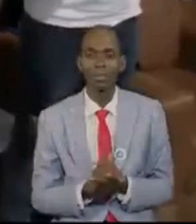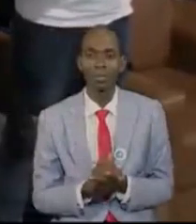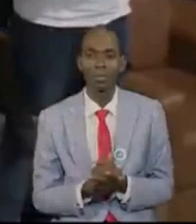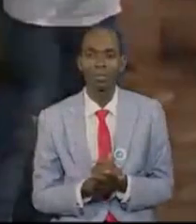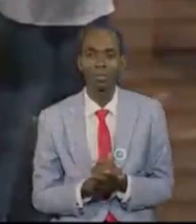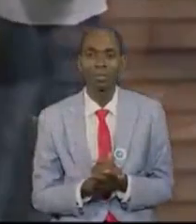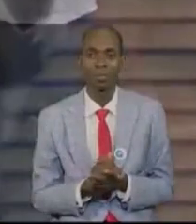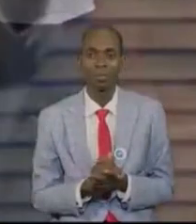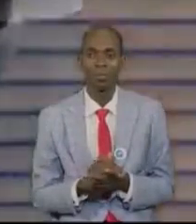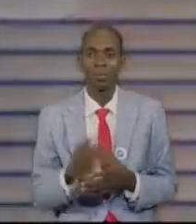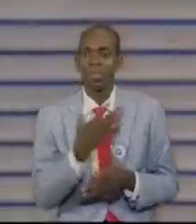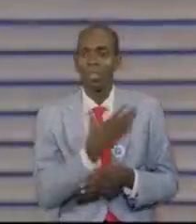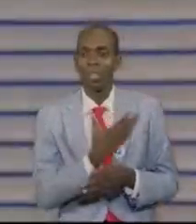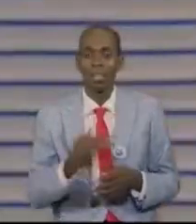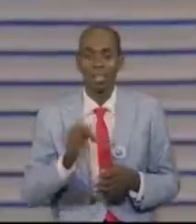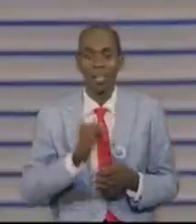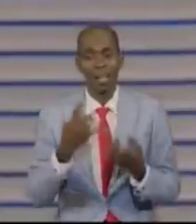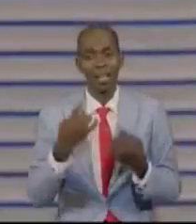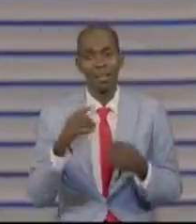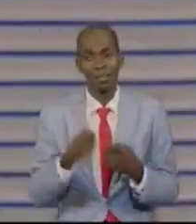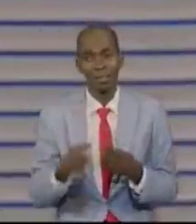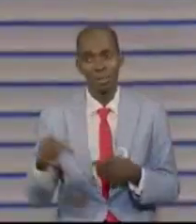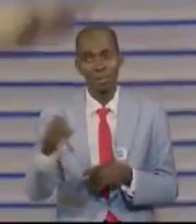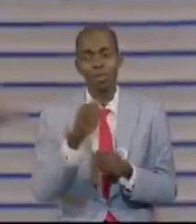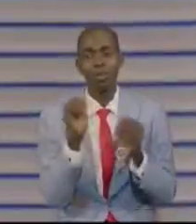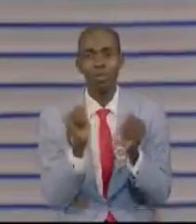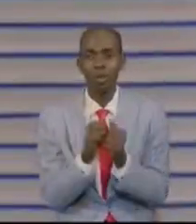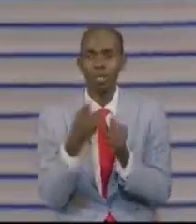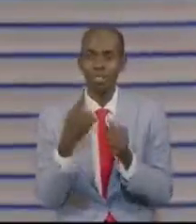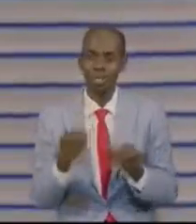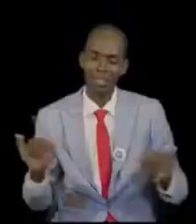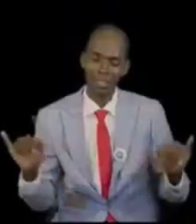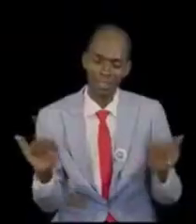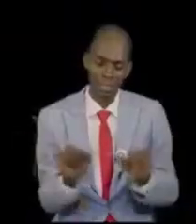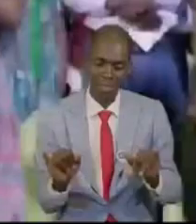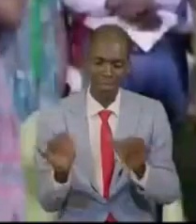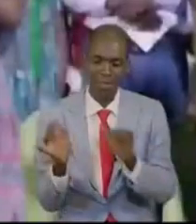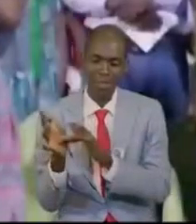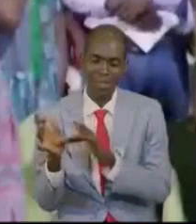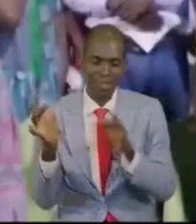And I come to you with the same Jesus.